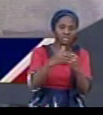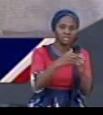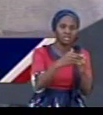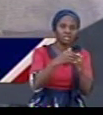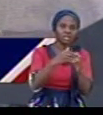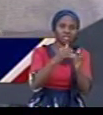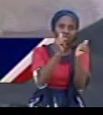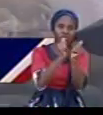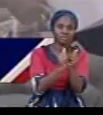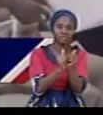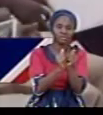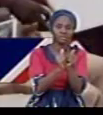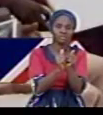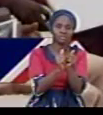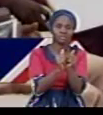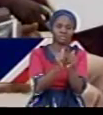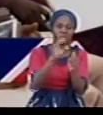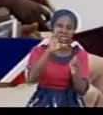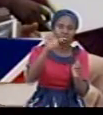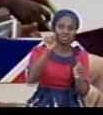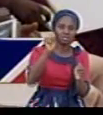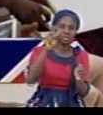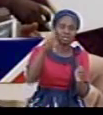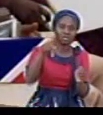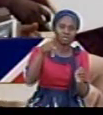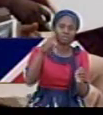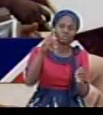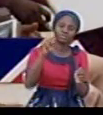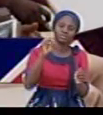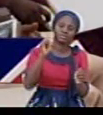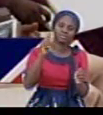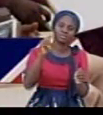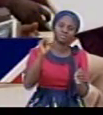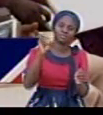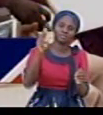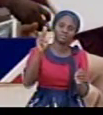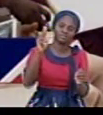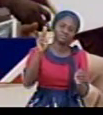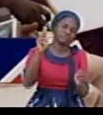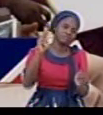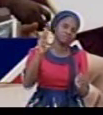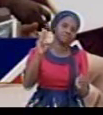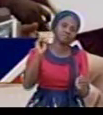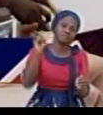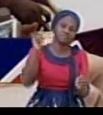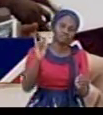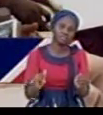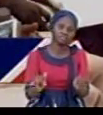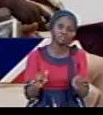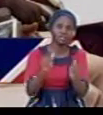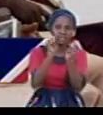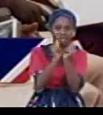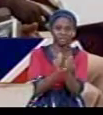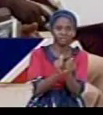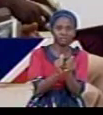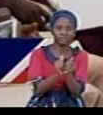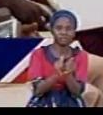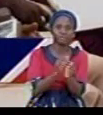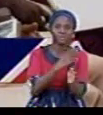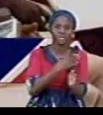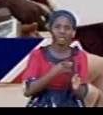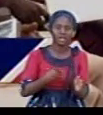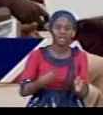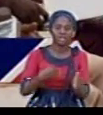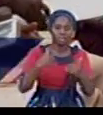and gave gifts unto men. Now he has led captivity captive, and he has